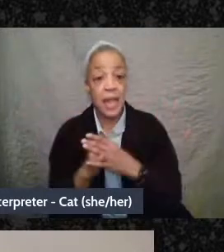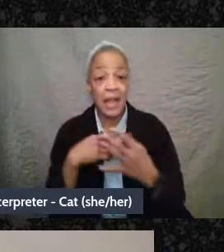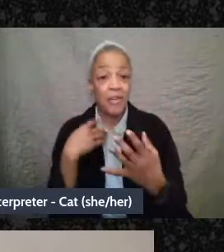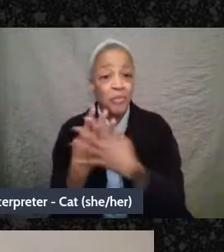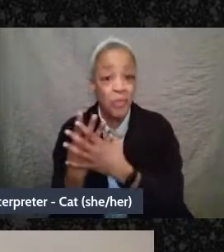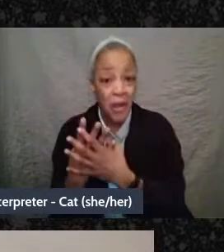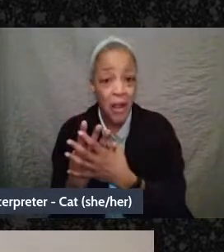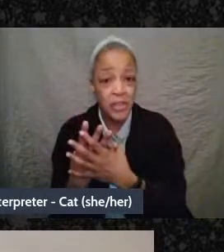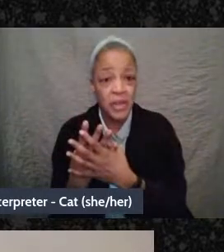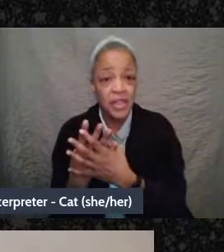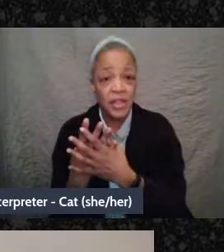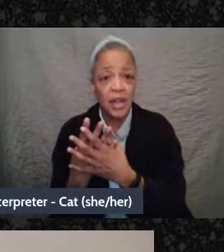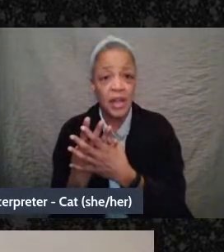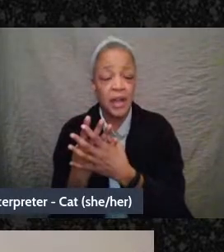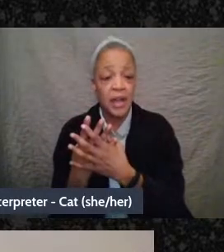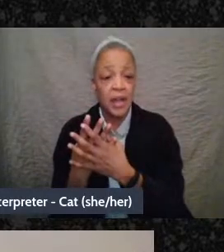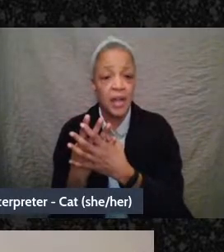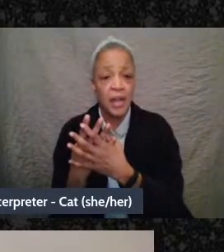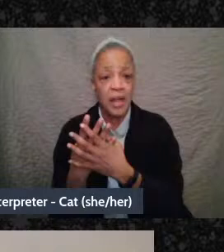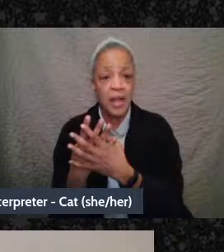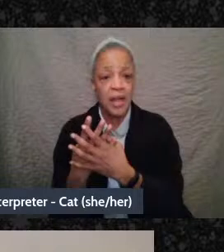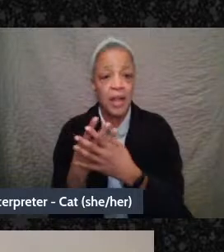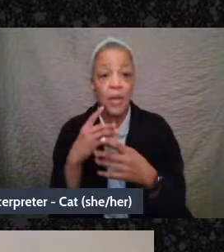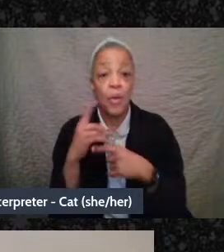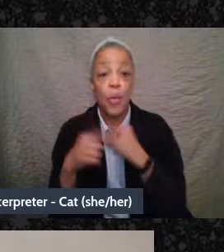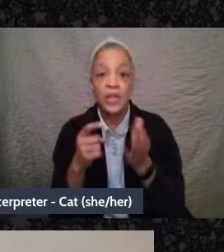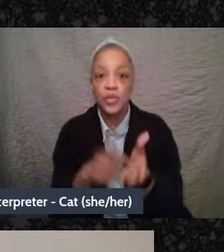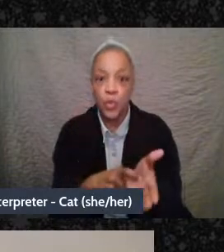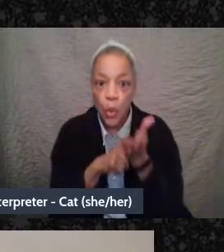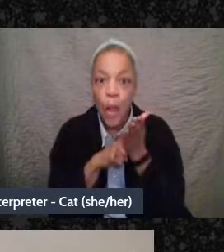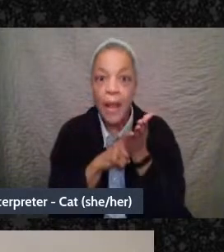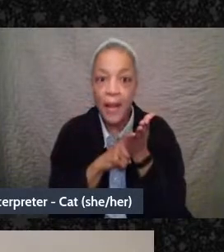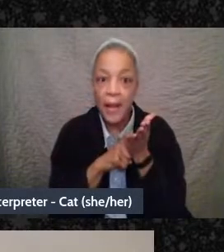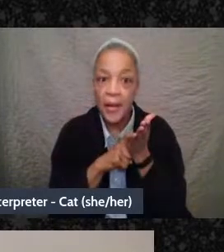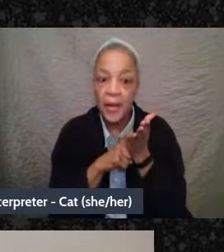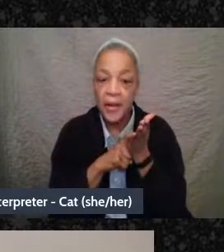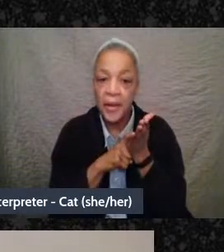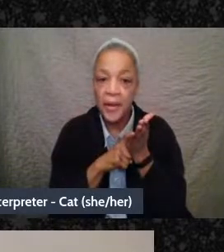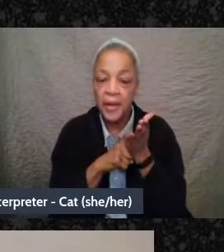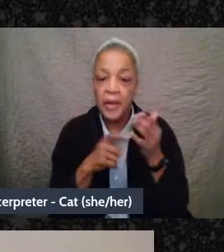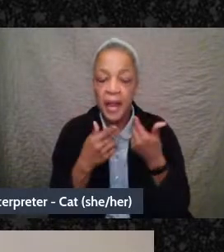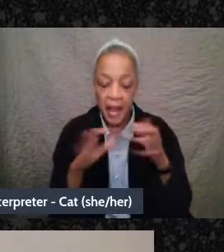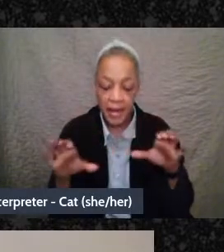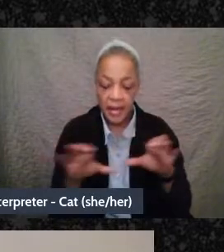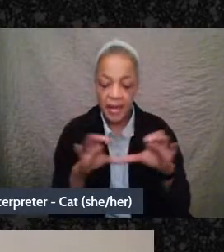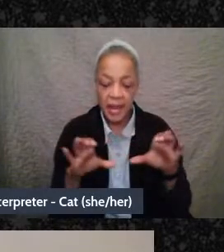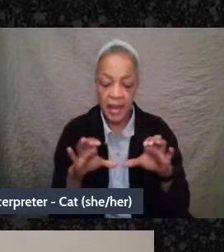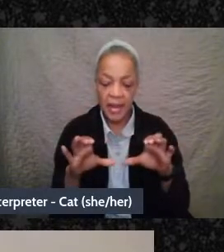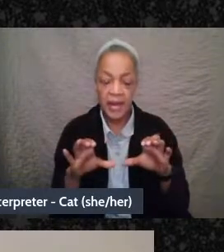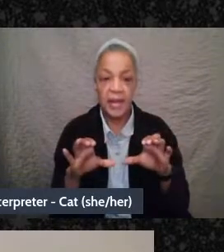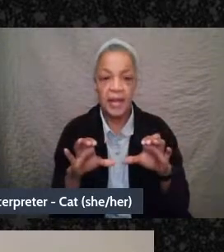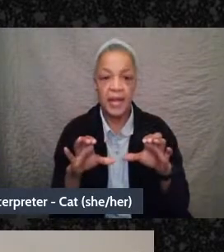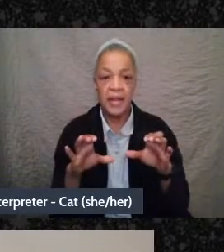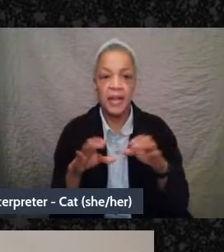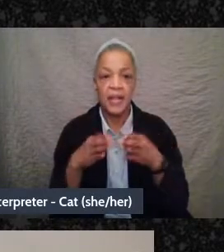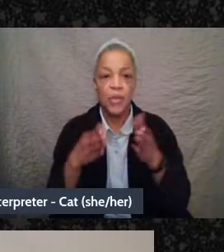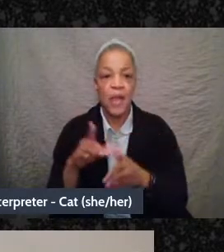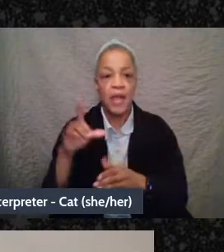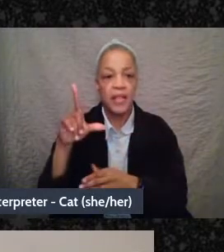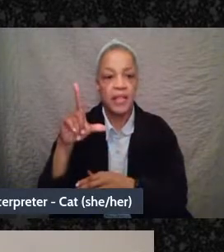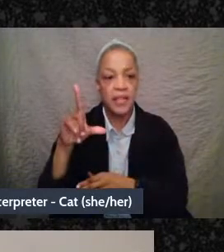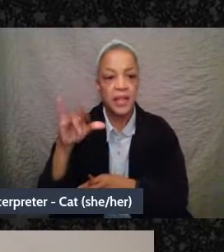and when it's compulsory, when it's compelled, obviously, when it's done in the ways that Liat was breaking